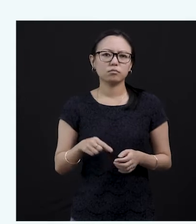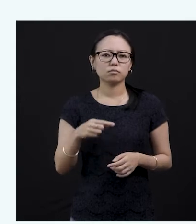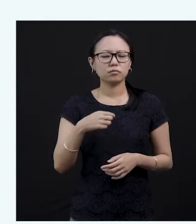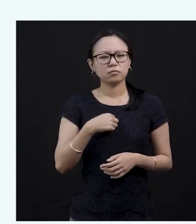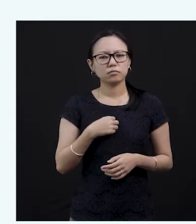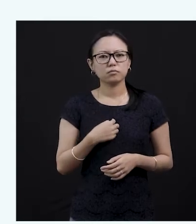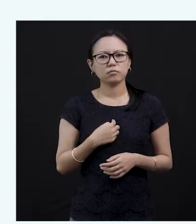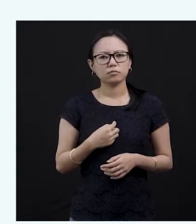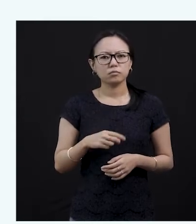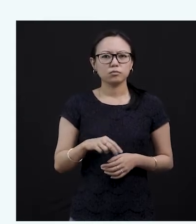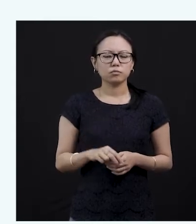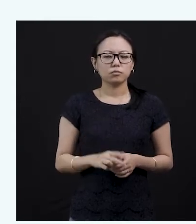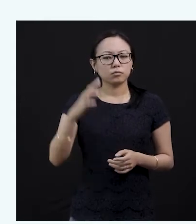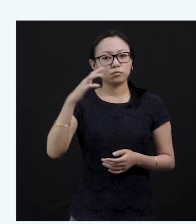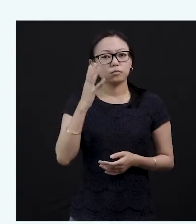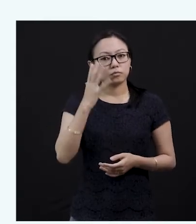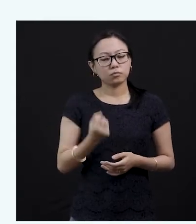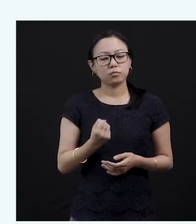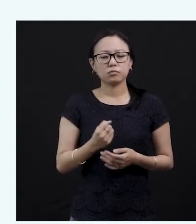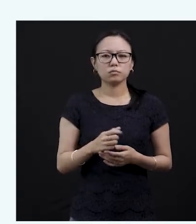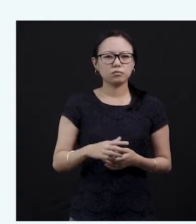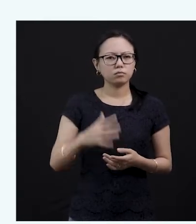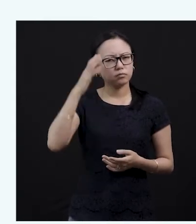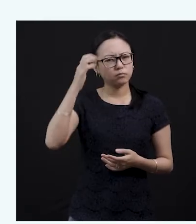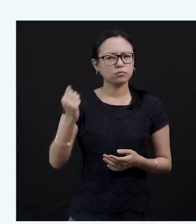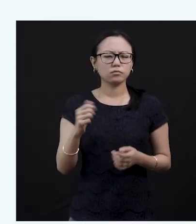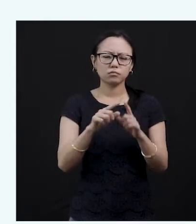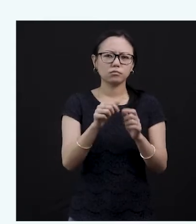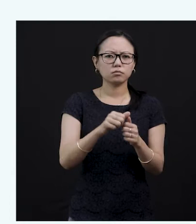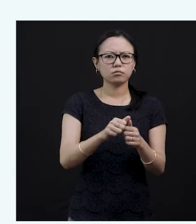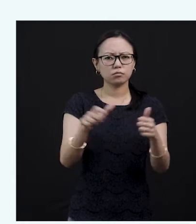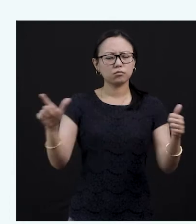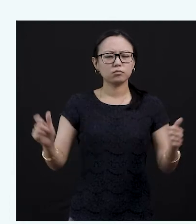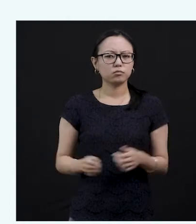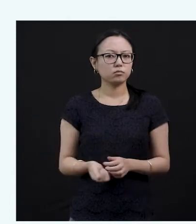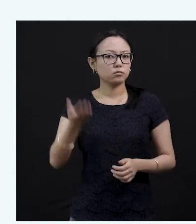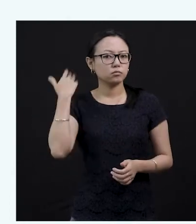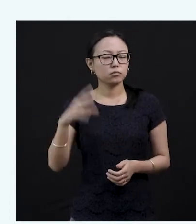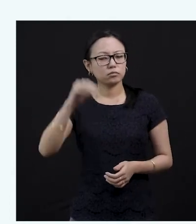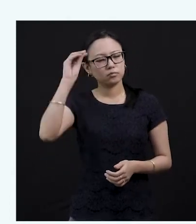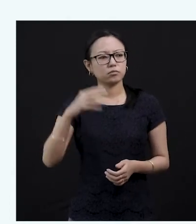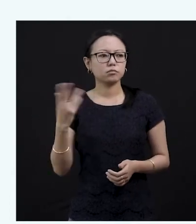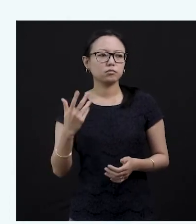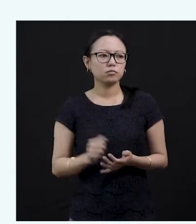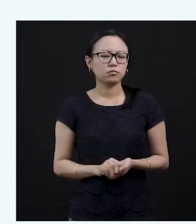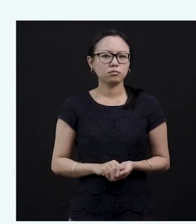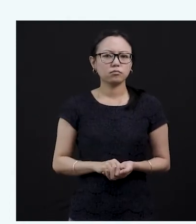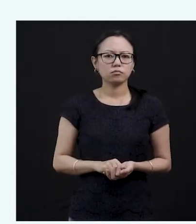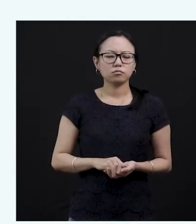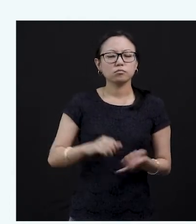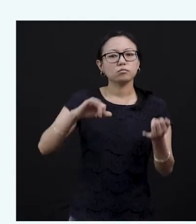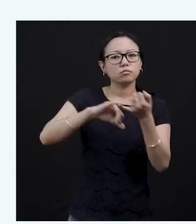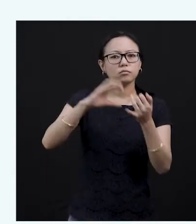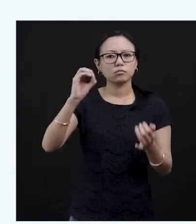you can see here, I have explained on the universe, the solar system, Earth, a